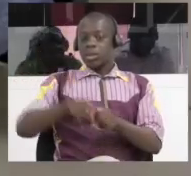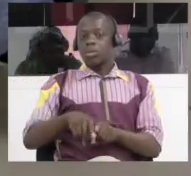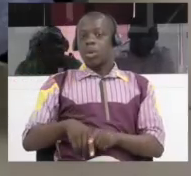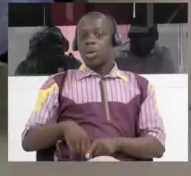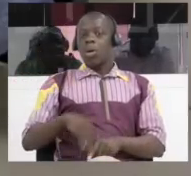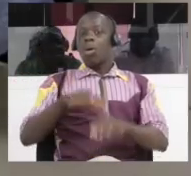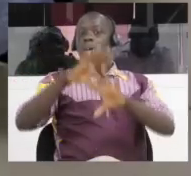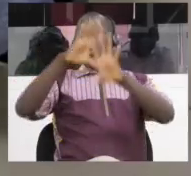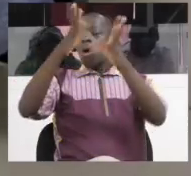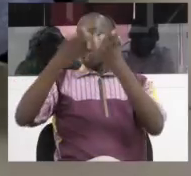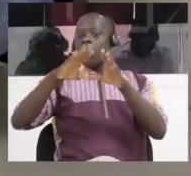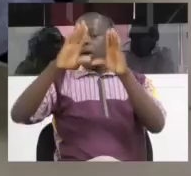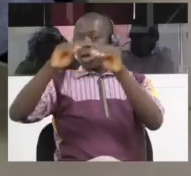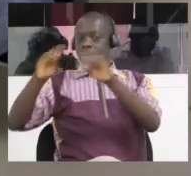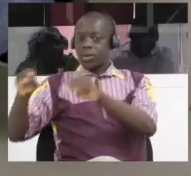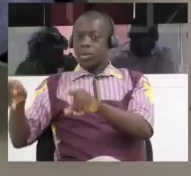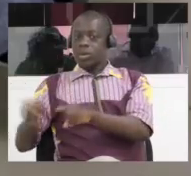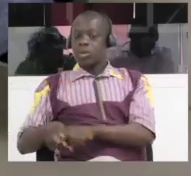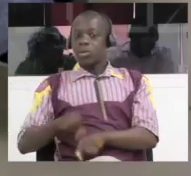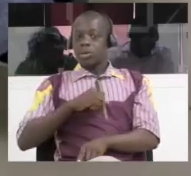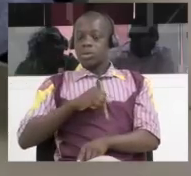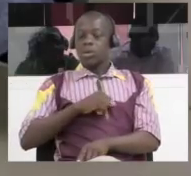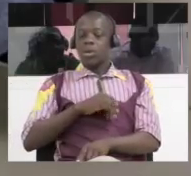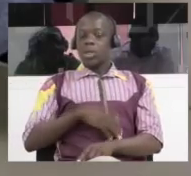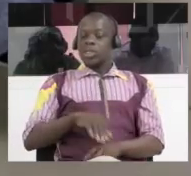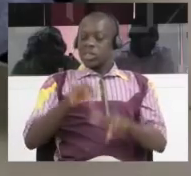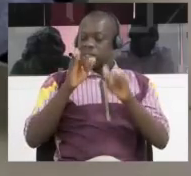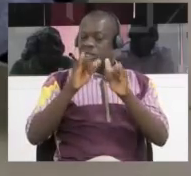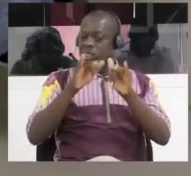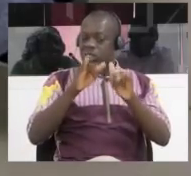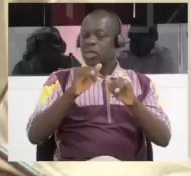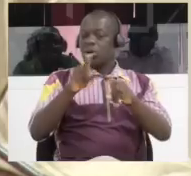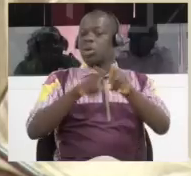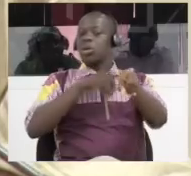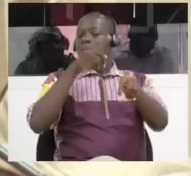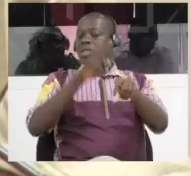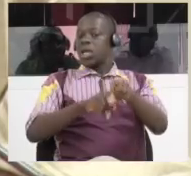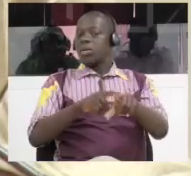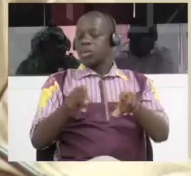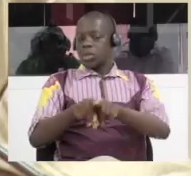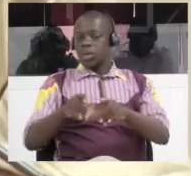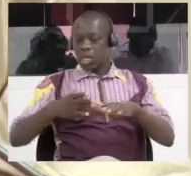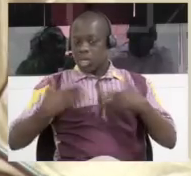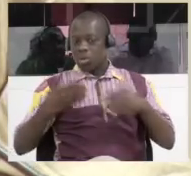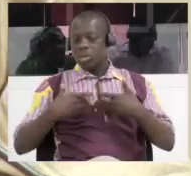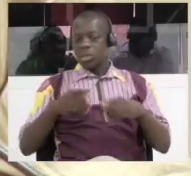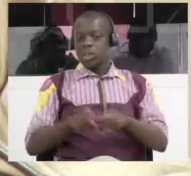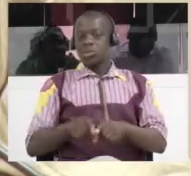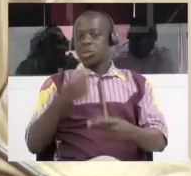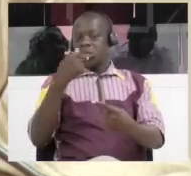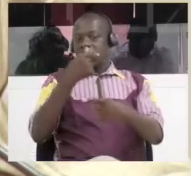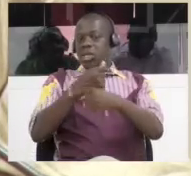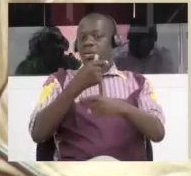activities for them to stay longer and enjoy the facilities, while the Gambian team will be more and more disgruntled